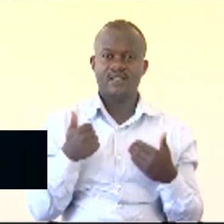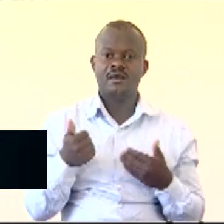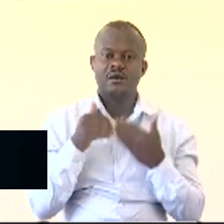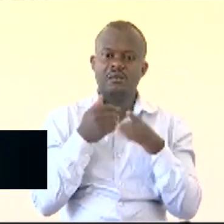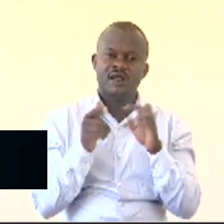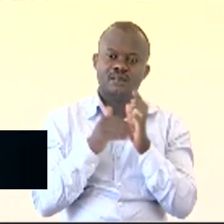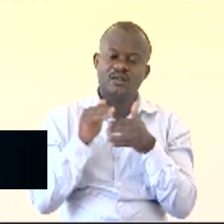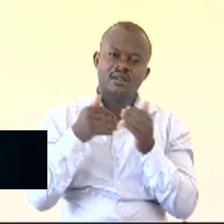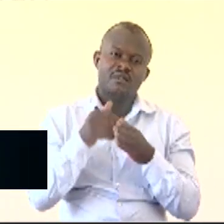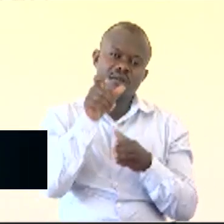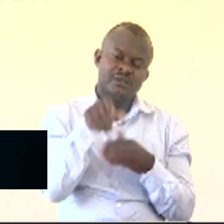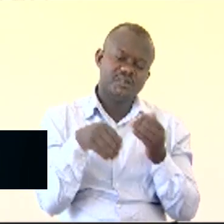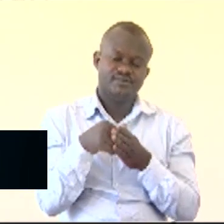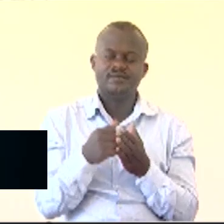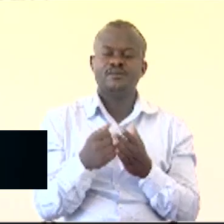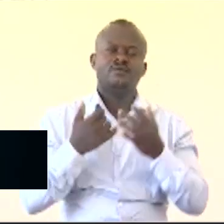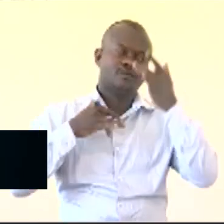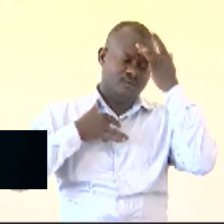living with a person who is infected.